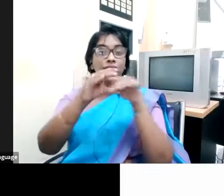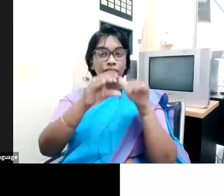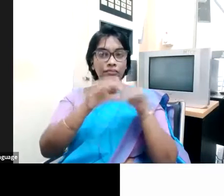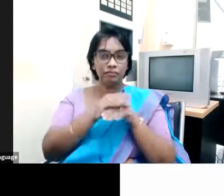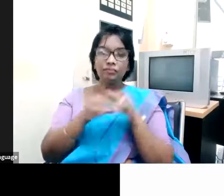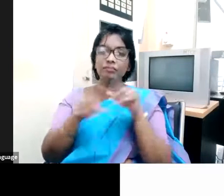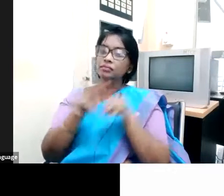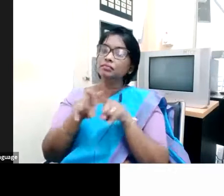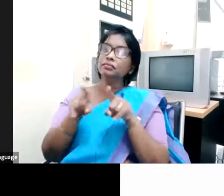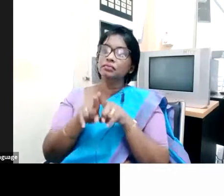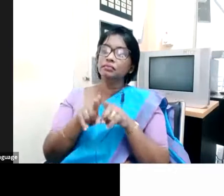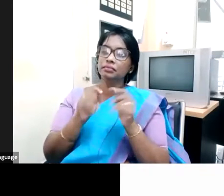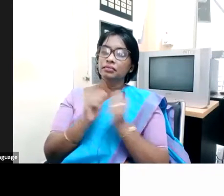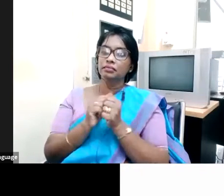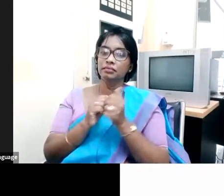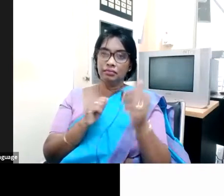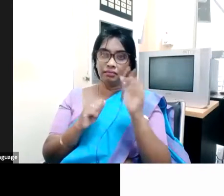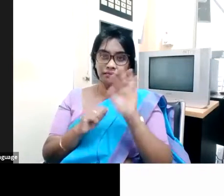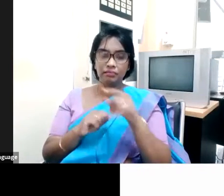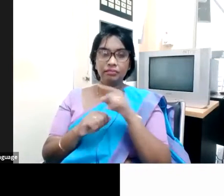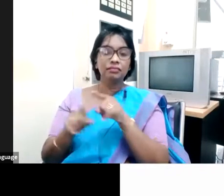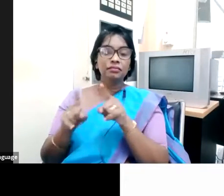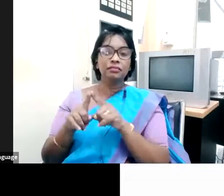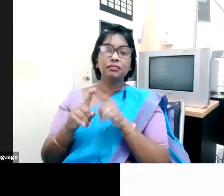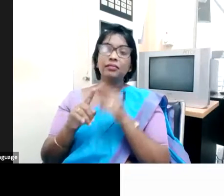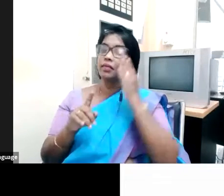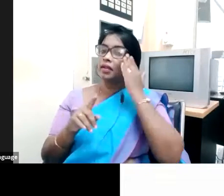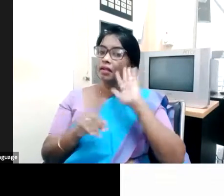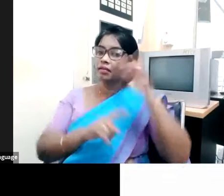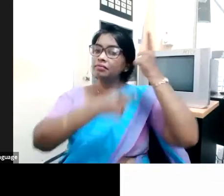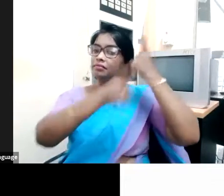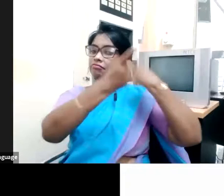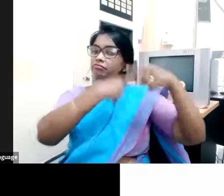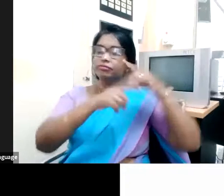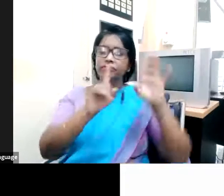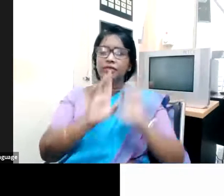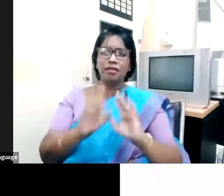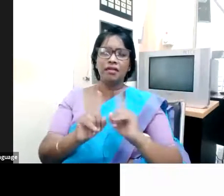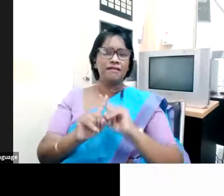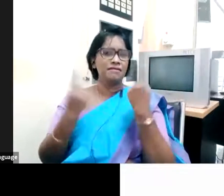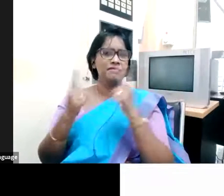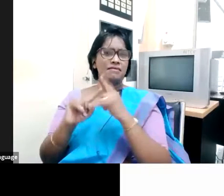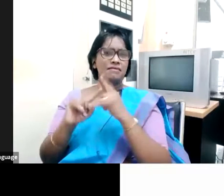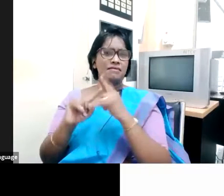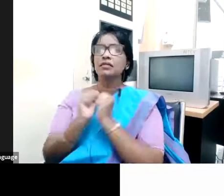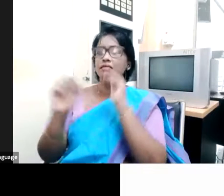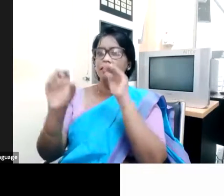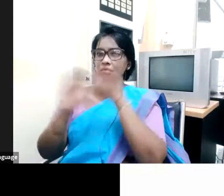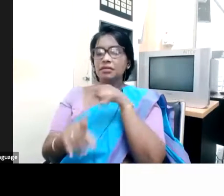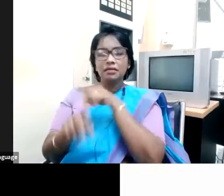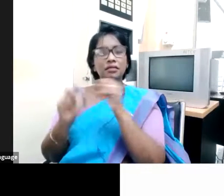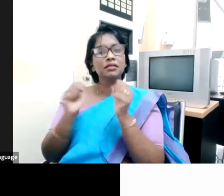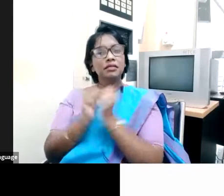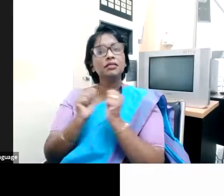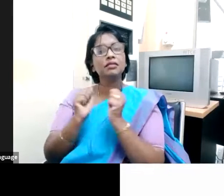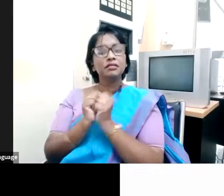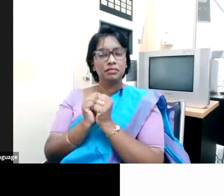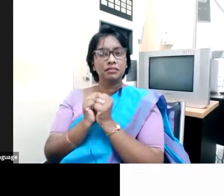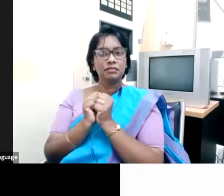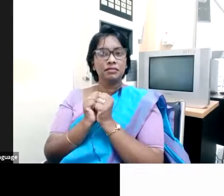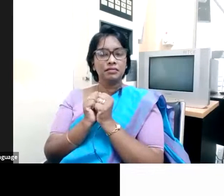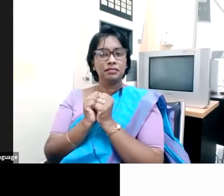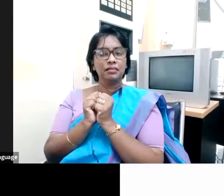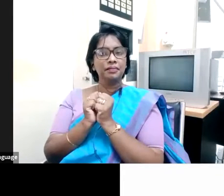non-conventional employment. So where we have a training institute where